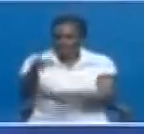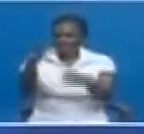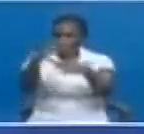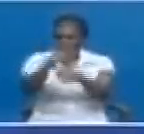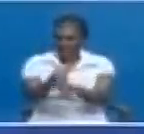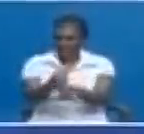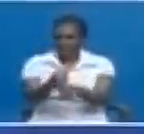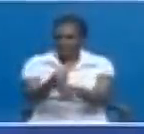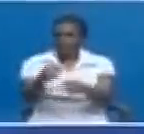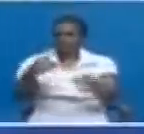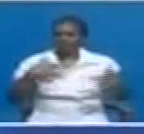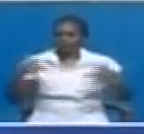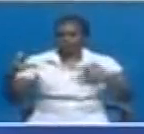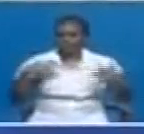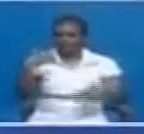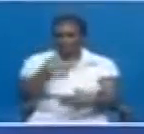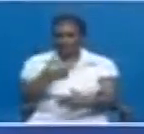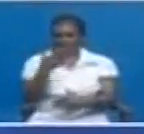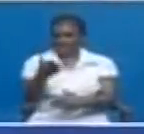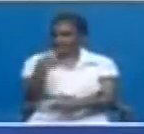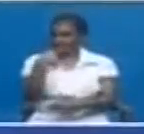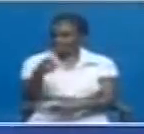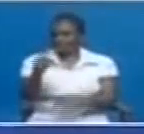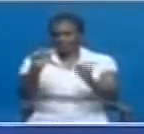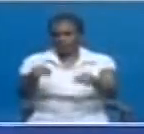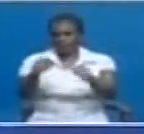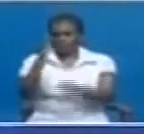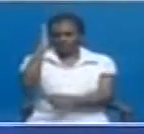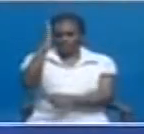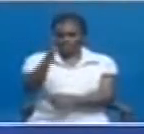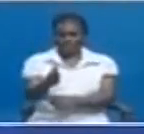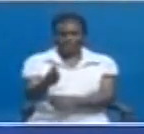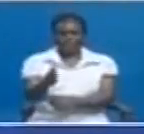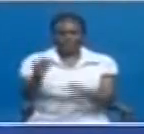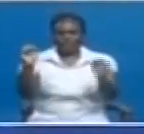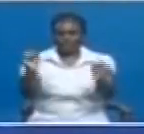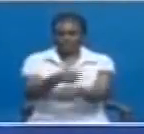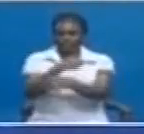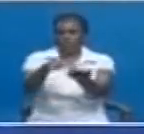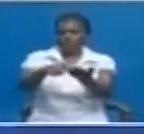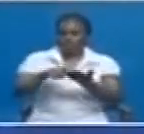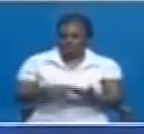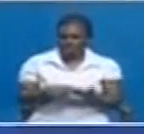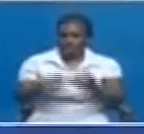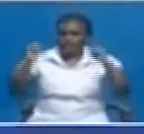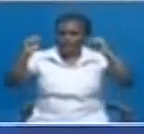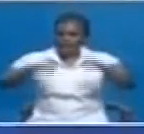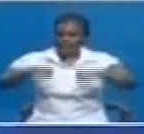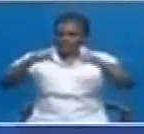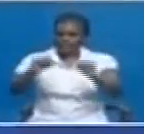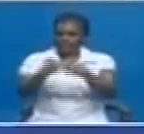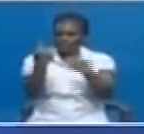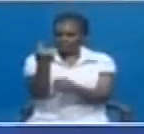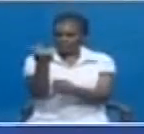raised alarm over the fiscal spillages, saying they could lead to an unsustainable debt path. The view comes just